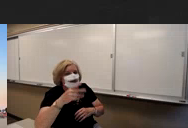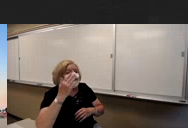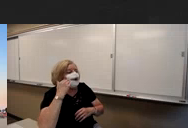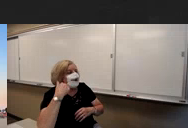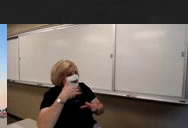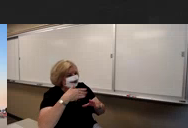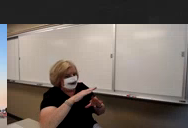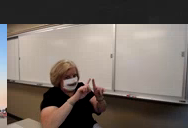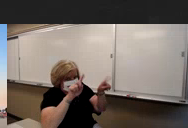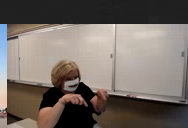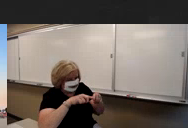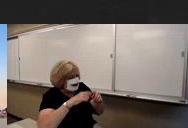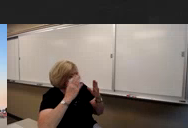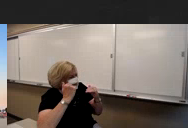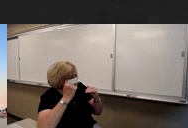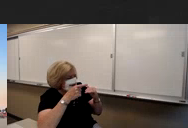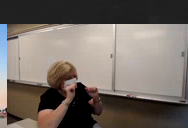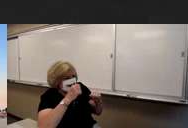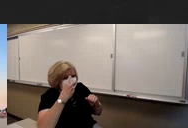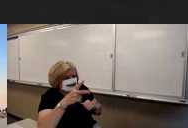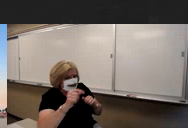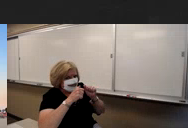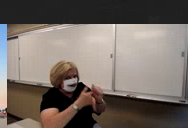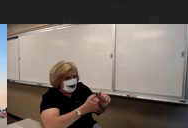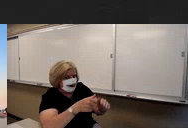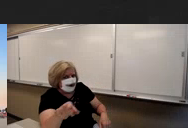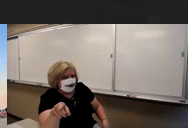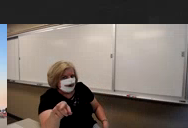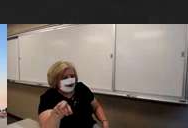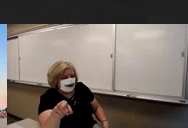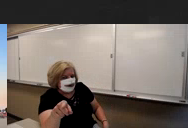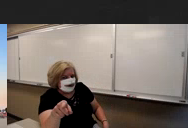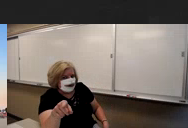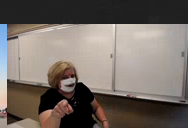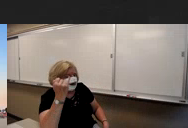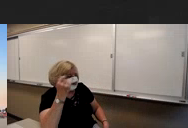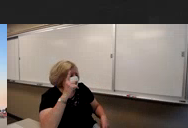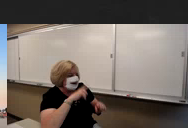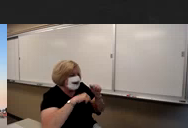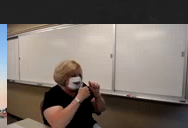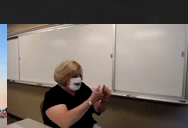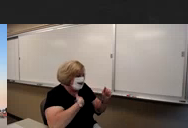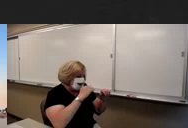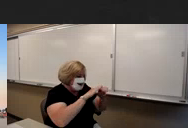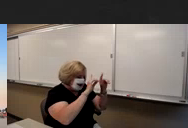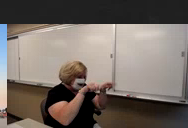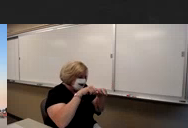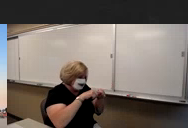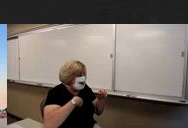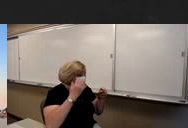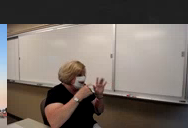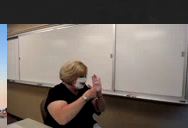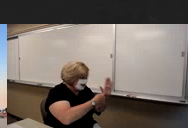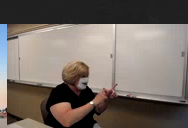you guys can, I don't know if you guys can follow along and do this. If not, I'll show you this and then I'll jump out